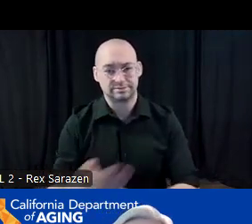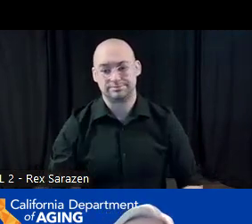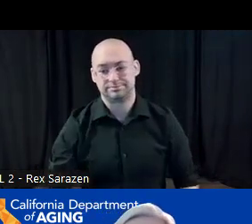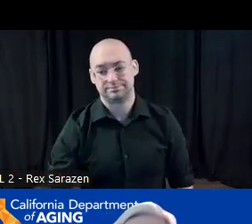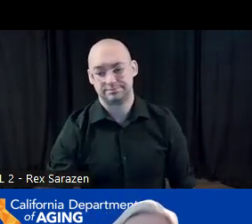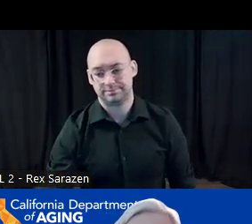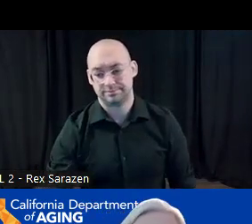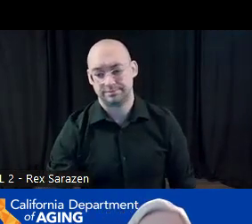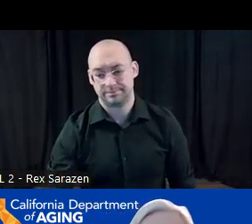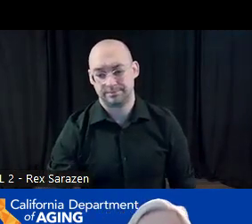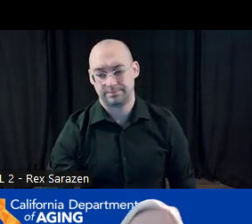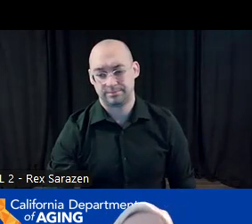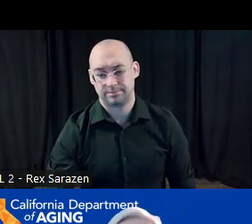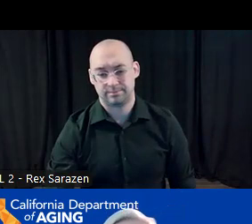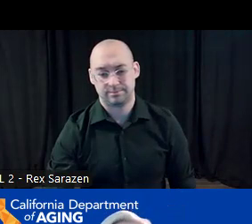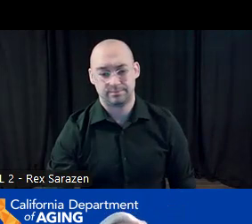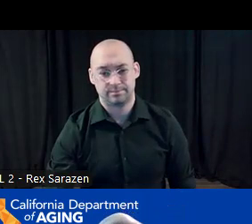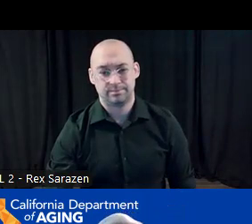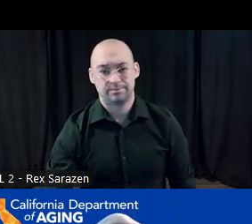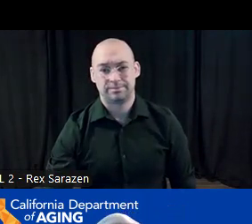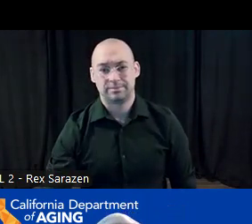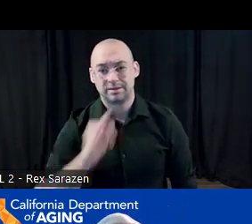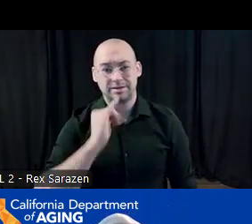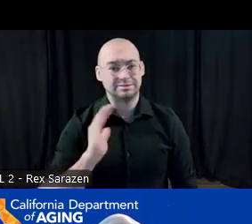This is our webinar for the DACLAC meeting.